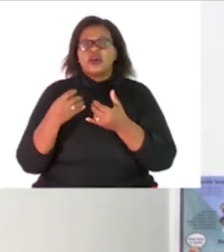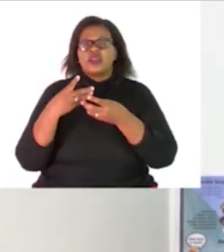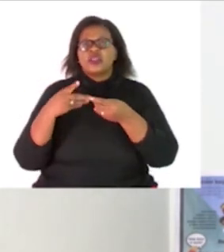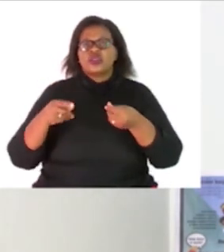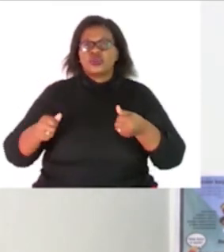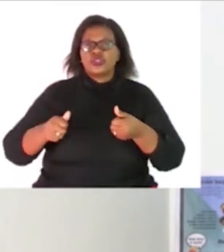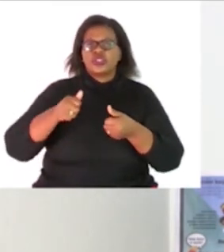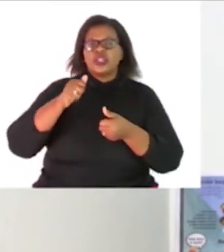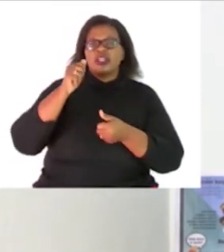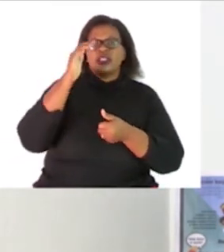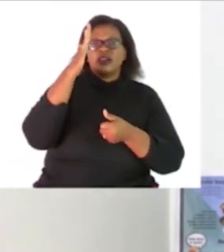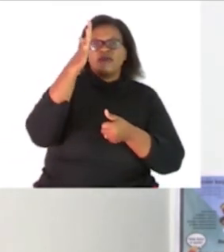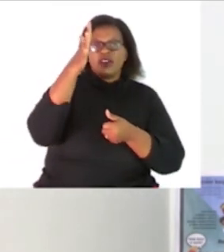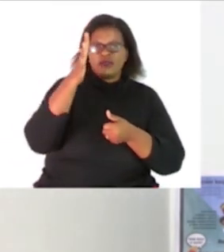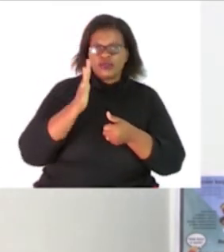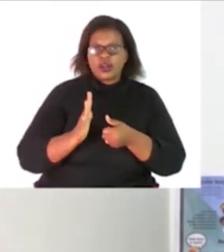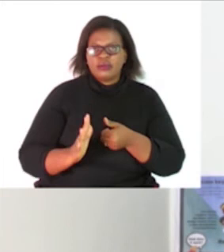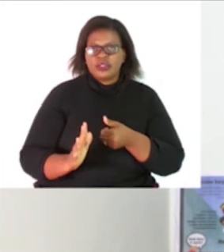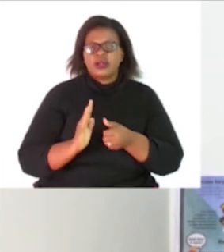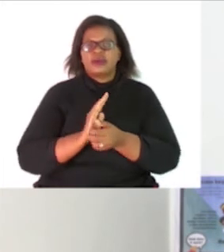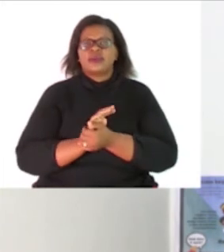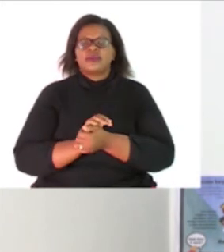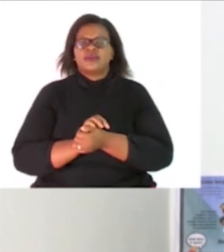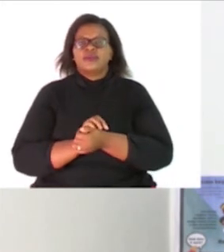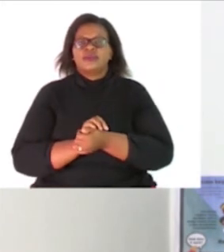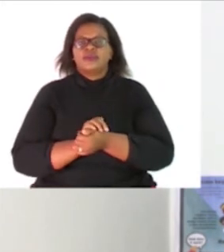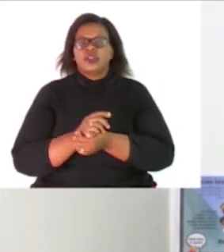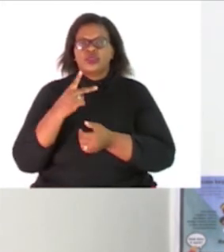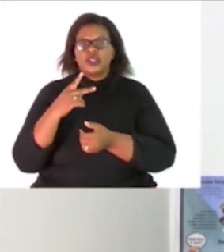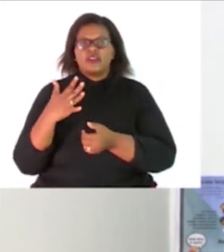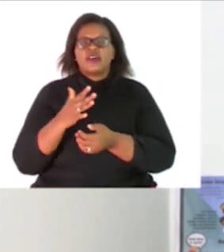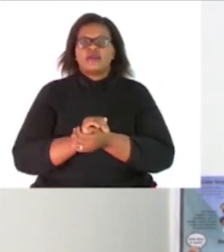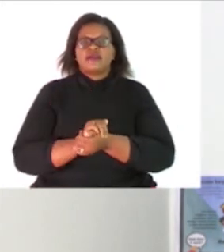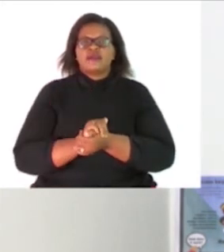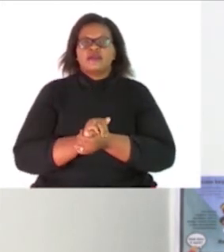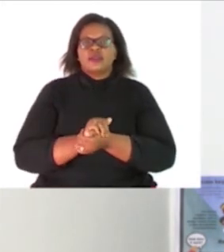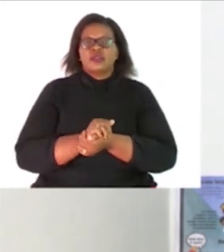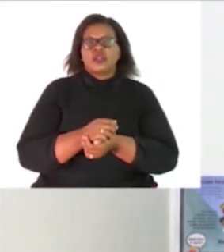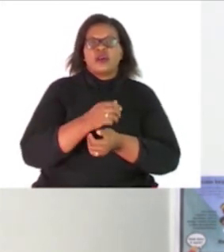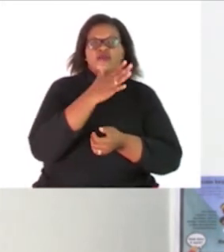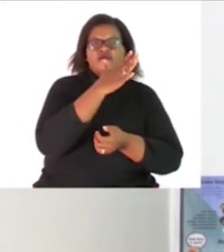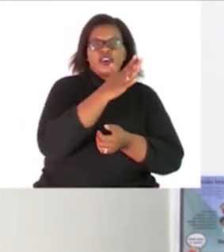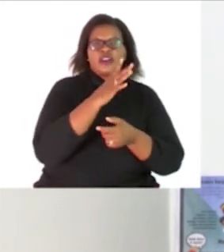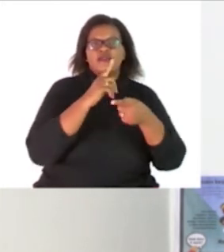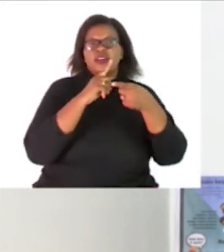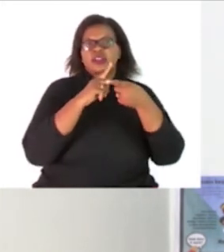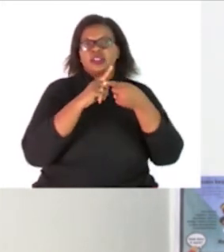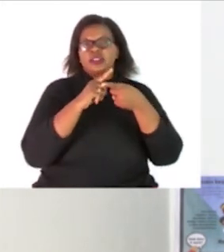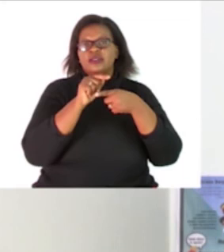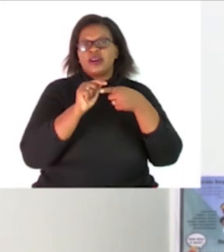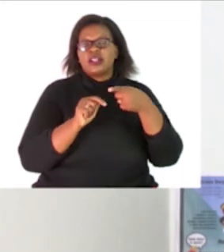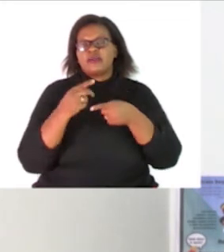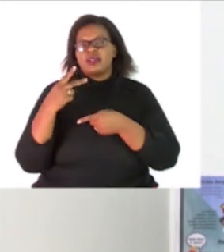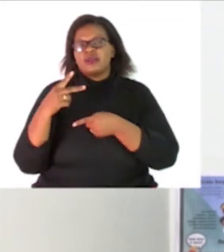is we bring down the 5. Now we have 25. And we can say how many times 5 goes